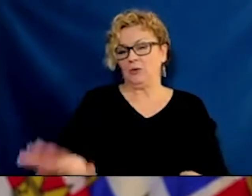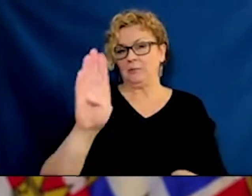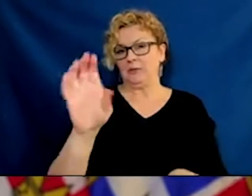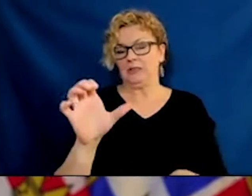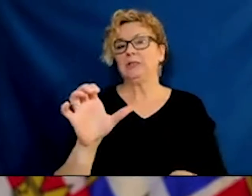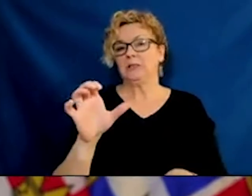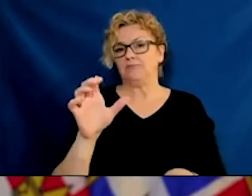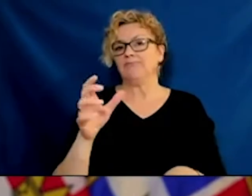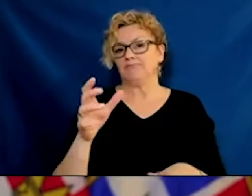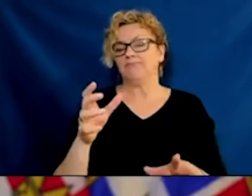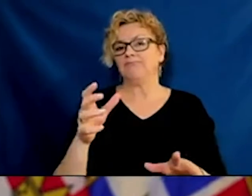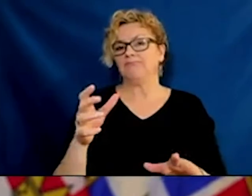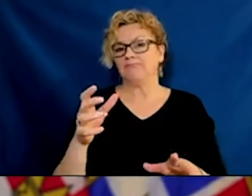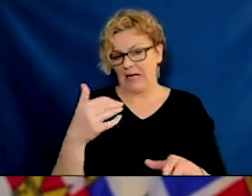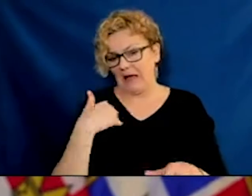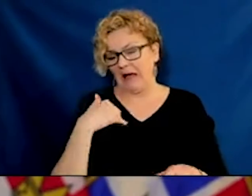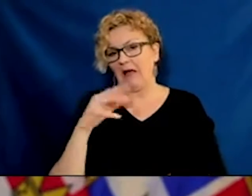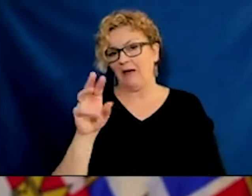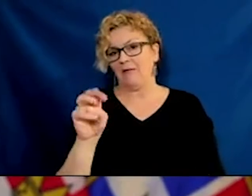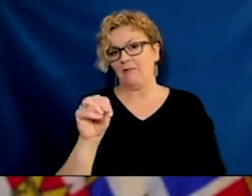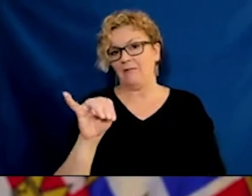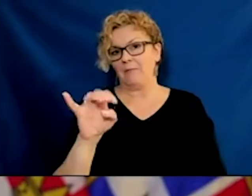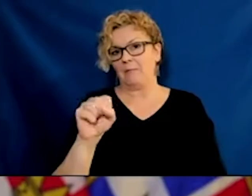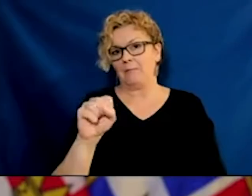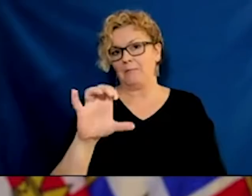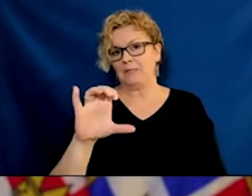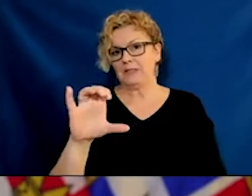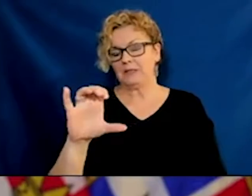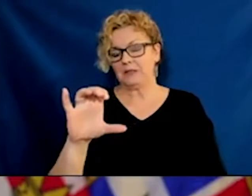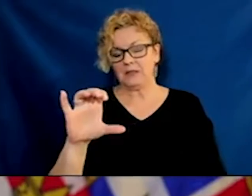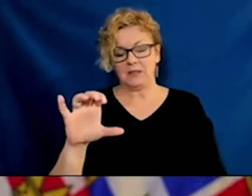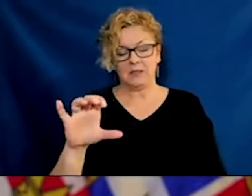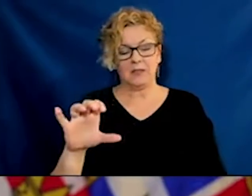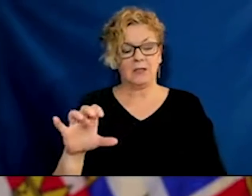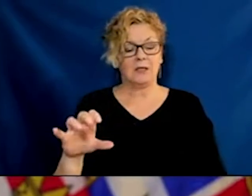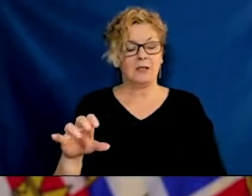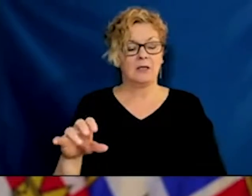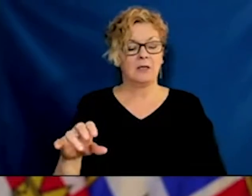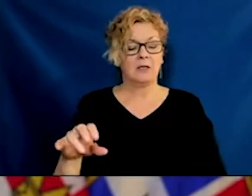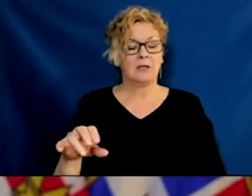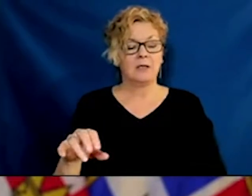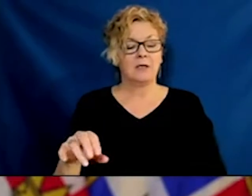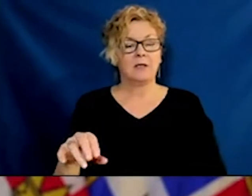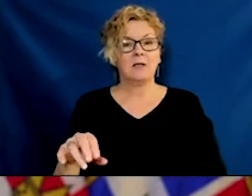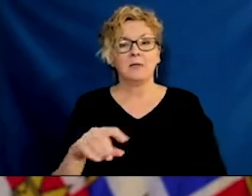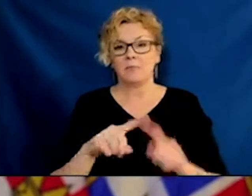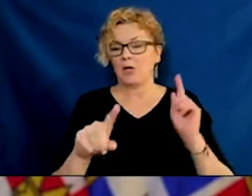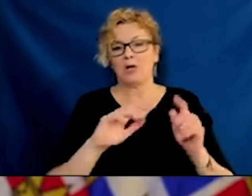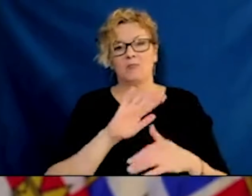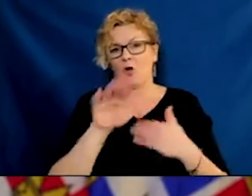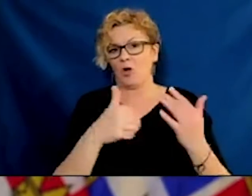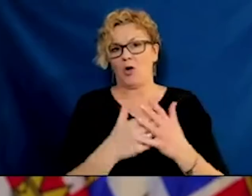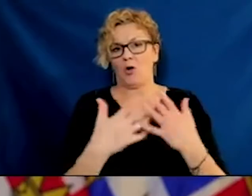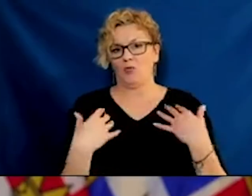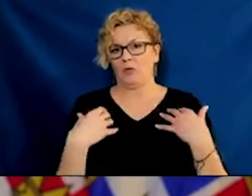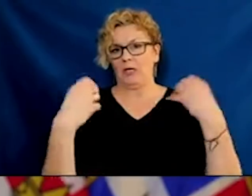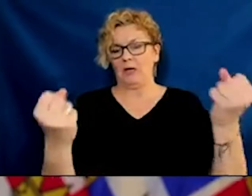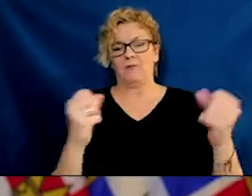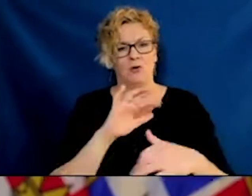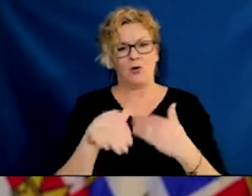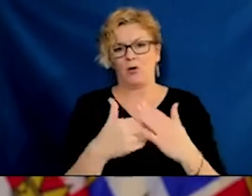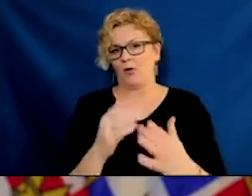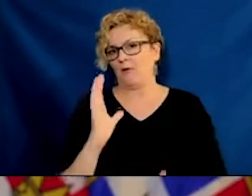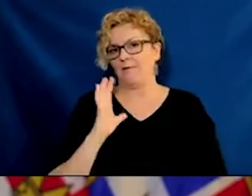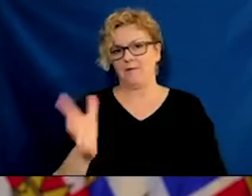monitor all people who might have symptoms that could be associated with MISC, and this is something that we've seen for many